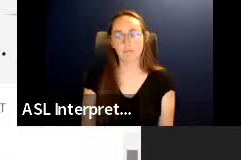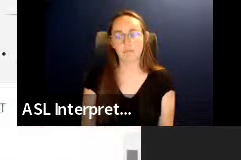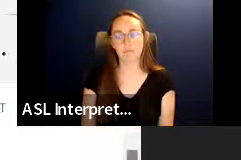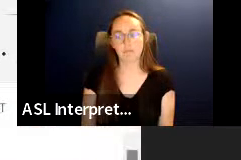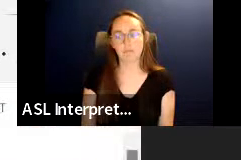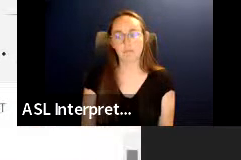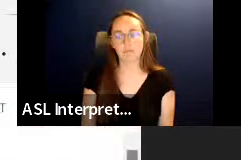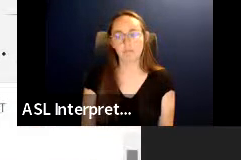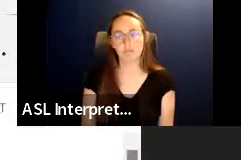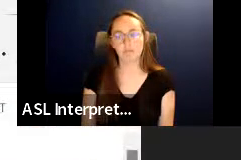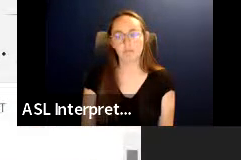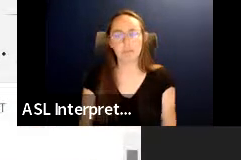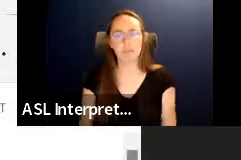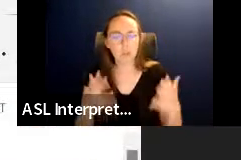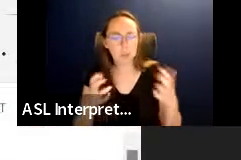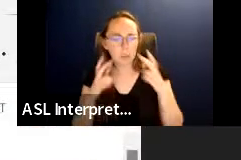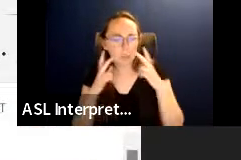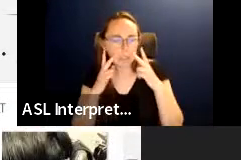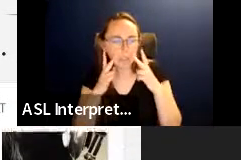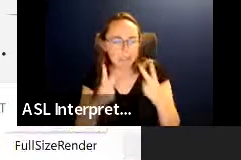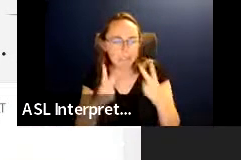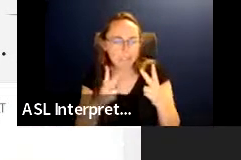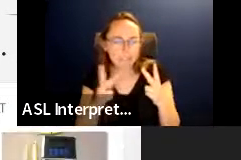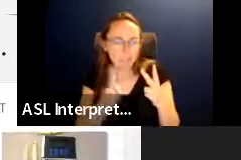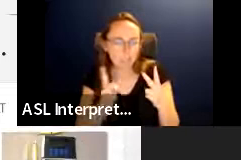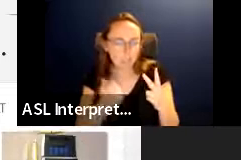Just gonna look at where I left off here.